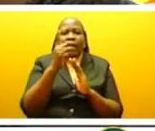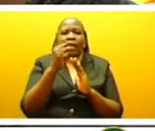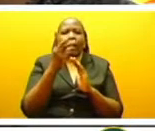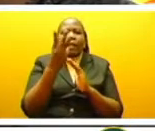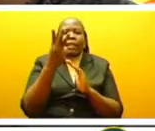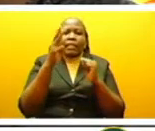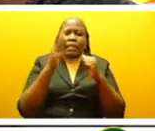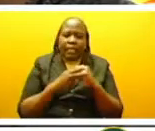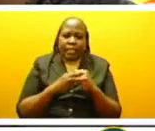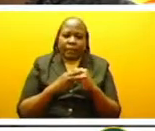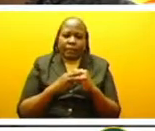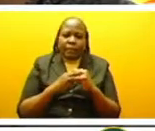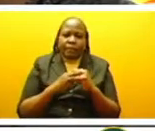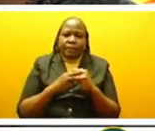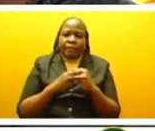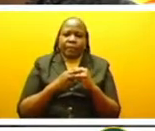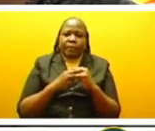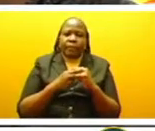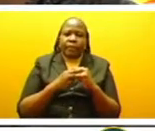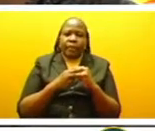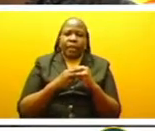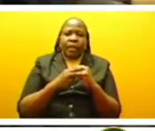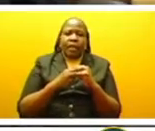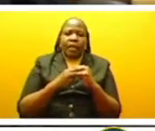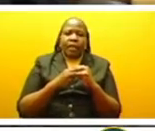So that at Articles